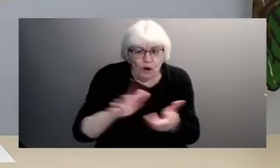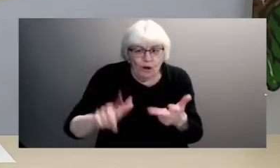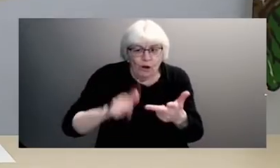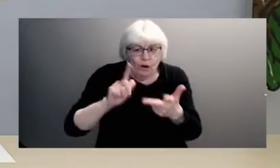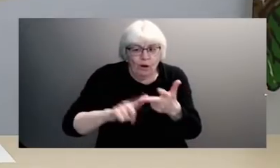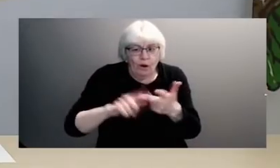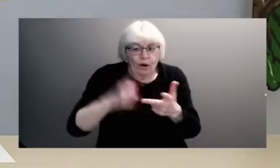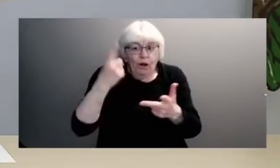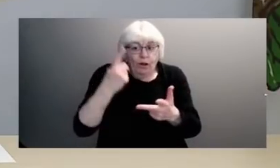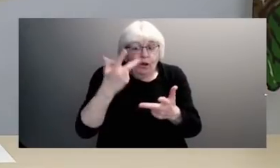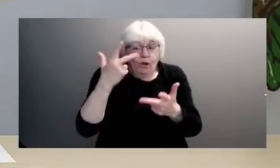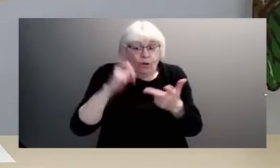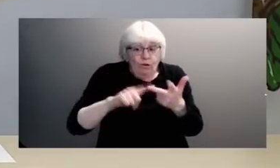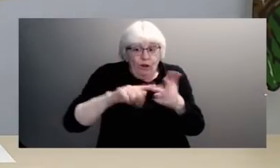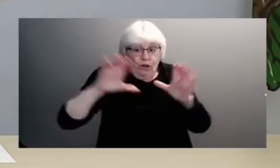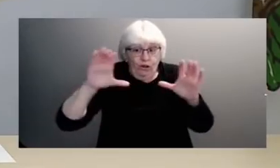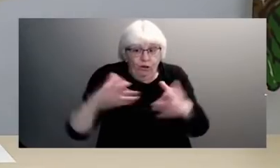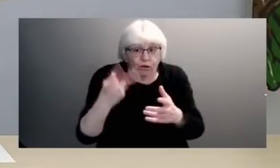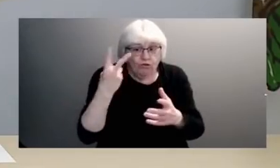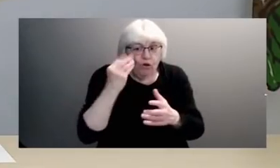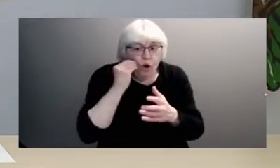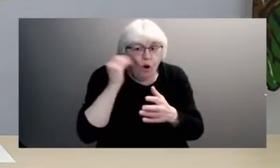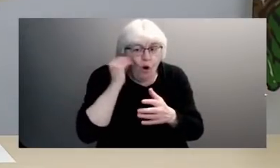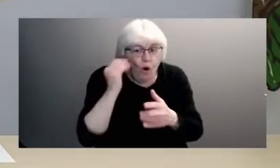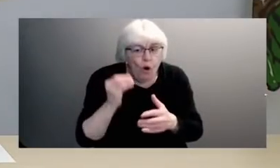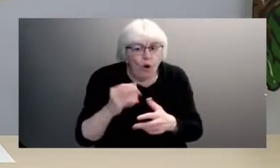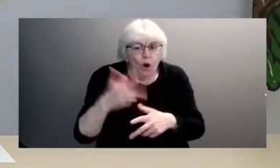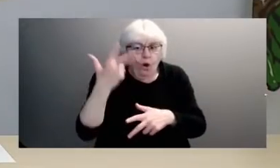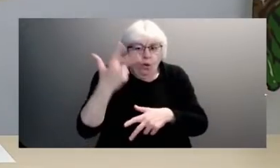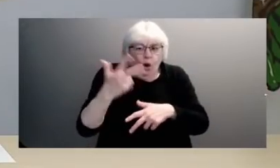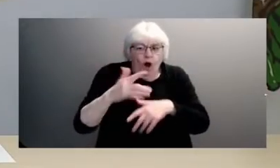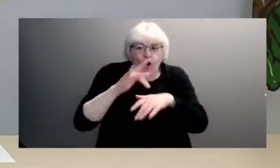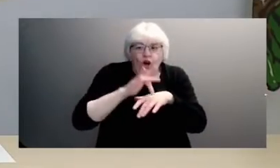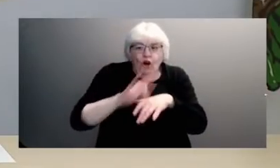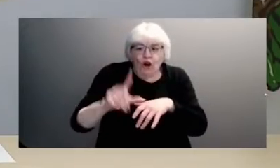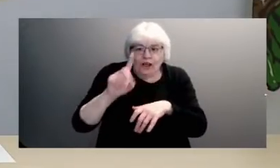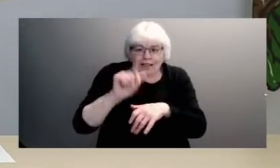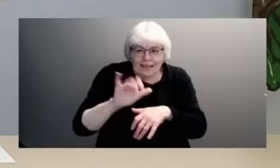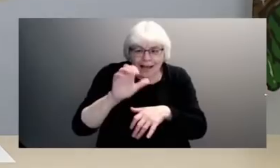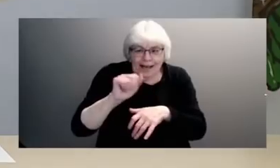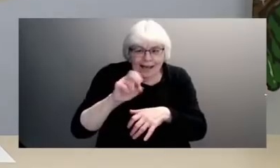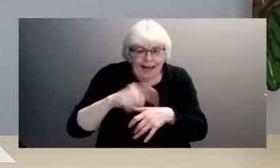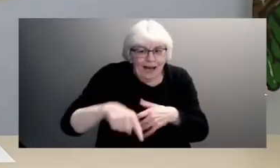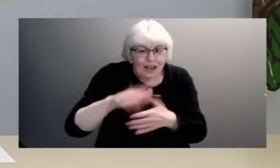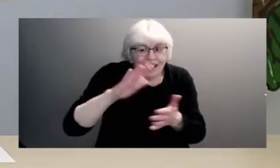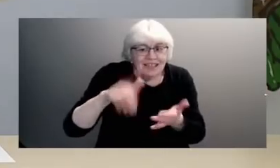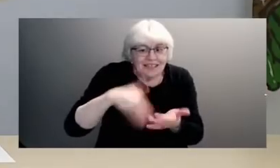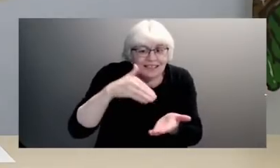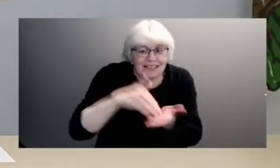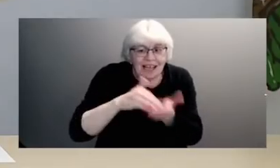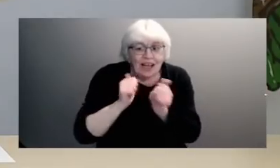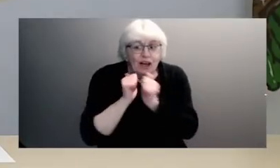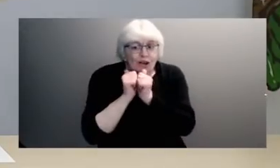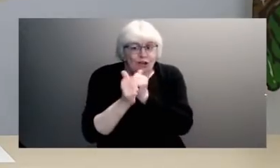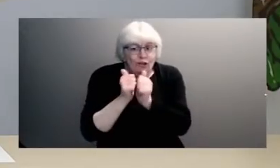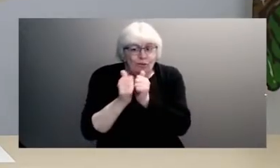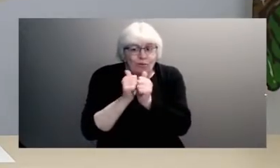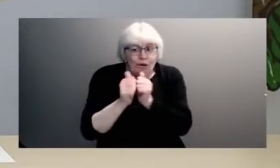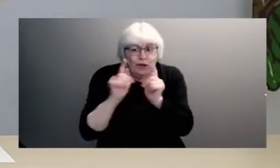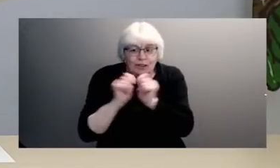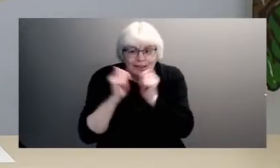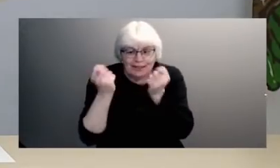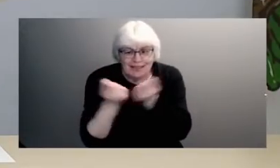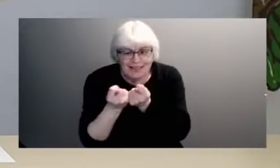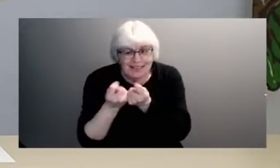numerous sports teams. The last few weeks have been challenging for those involved in the COVID-19 response.